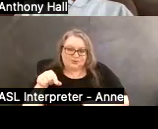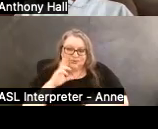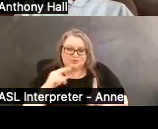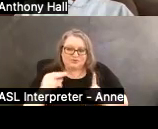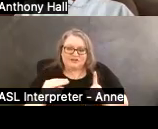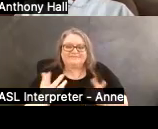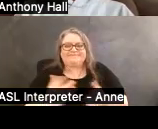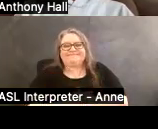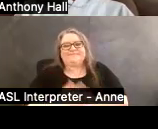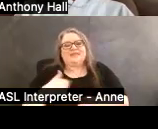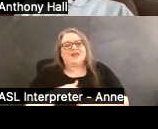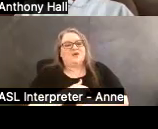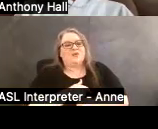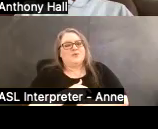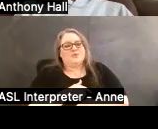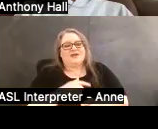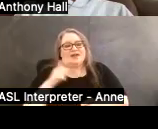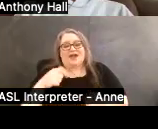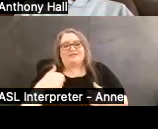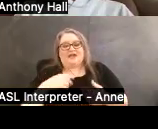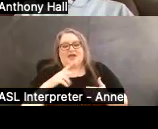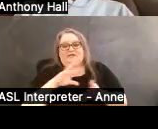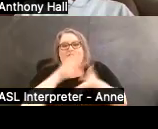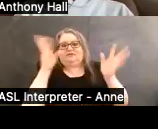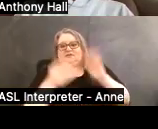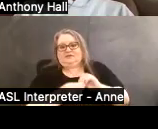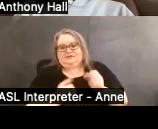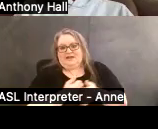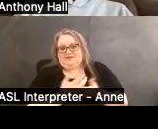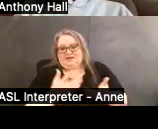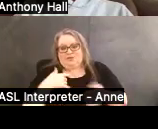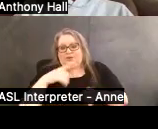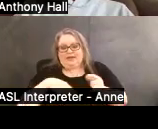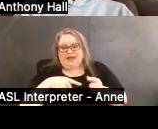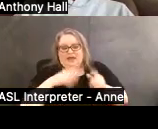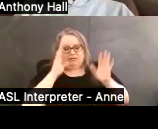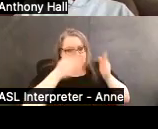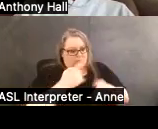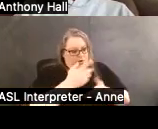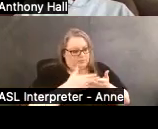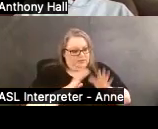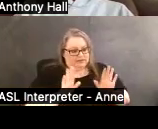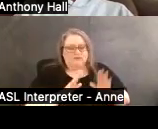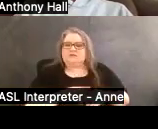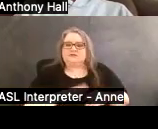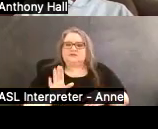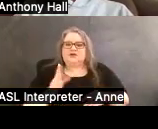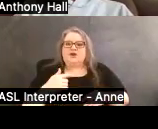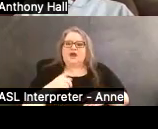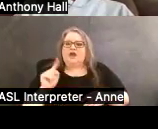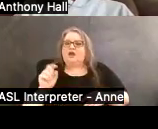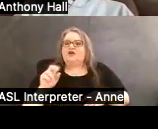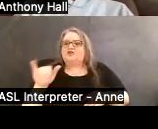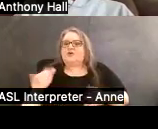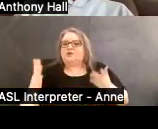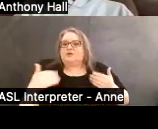And we have to have it all. We can't do it with just one piece. So I think Tony probably